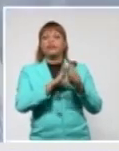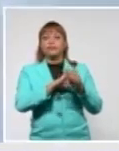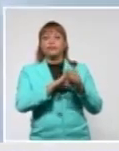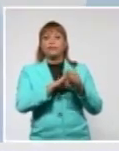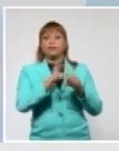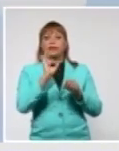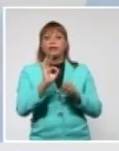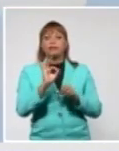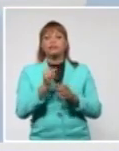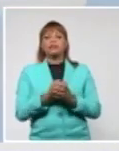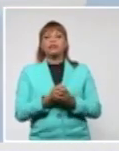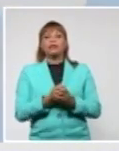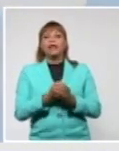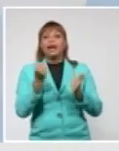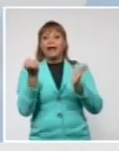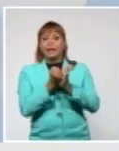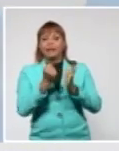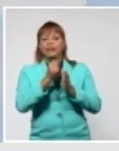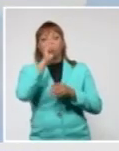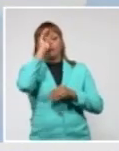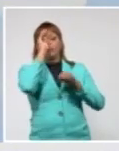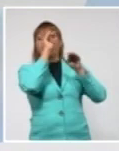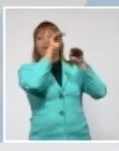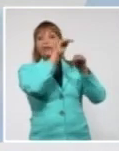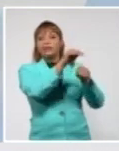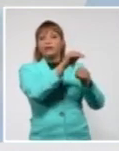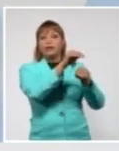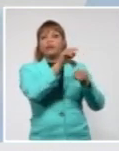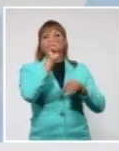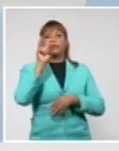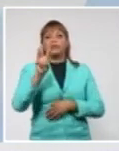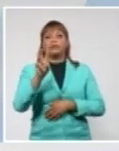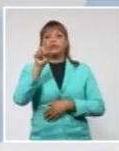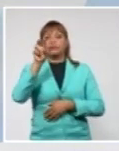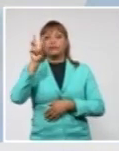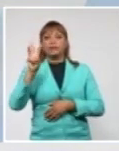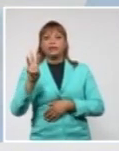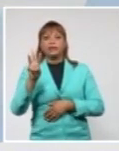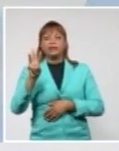5,978 people who have been diagnosed with the virus thus far in Cuba,